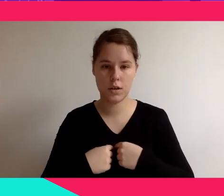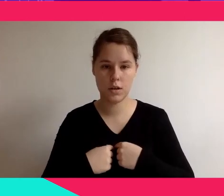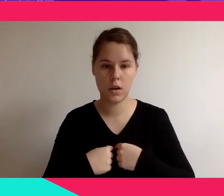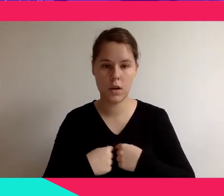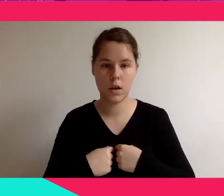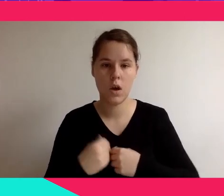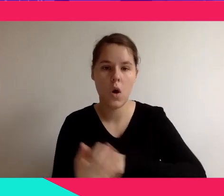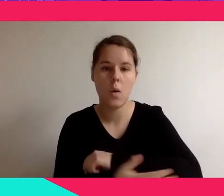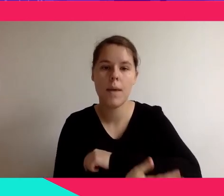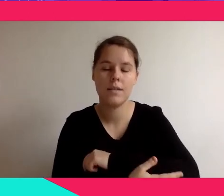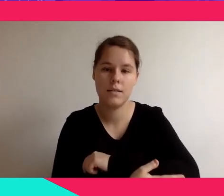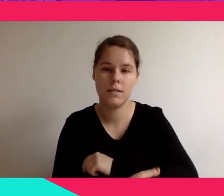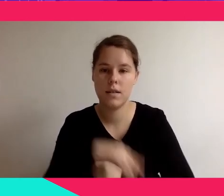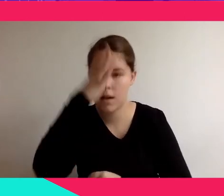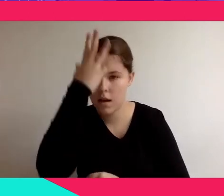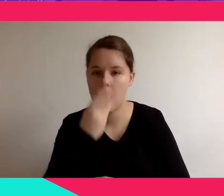it into a